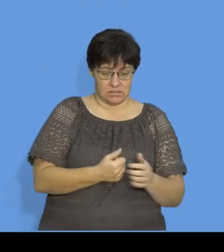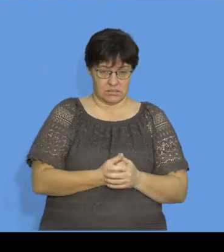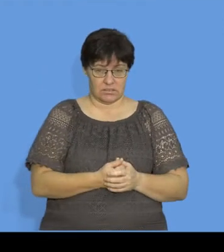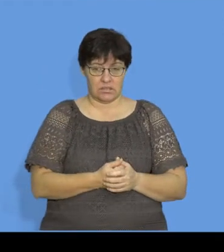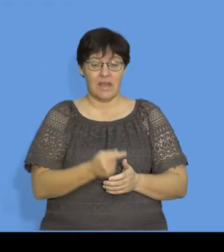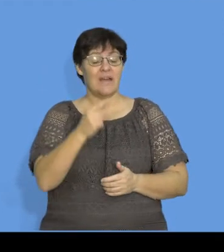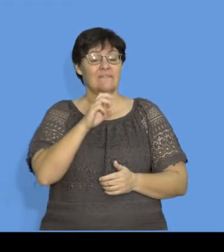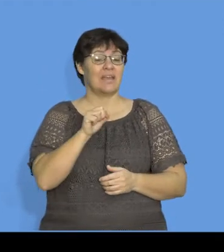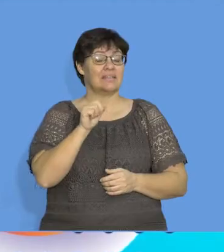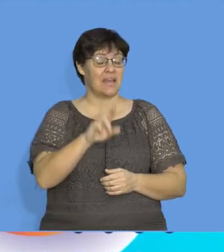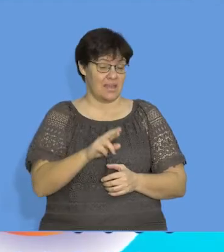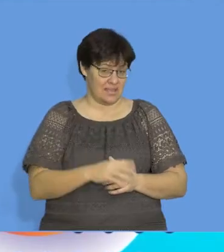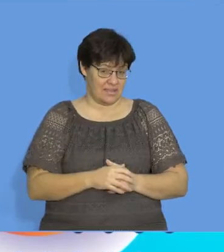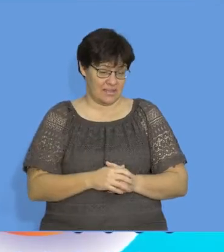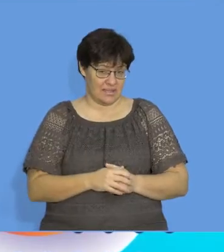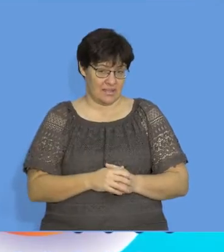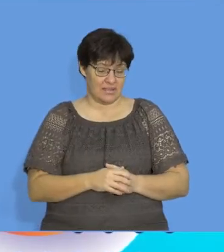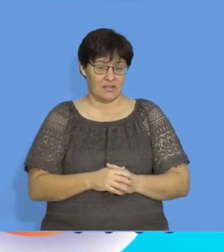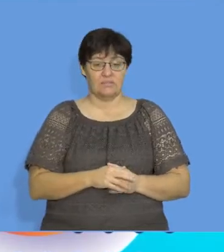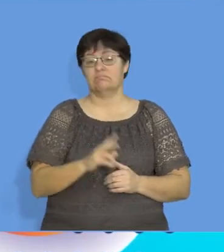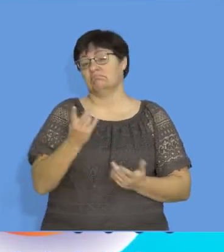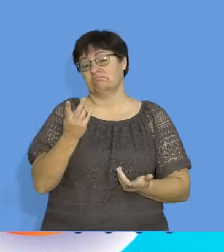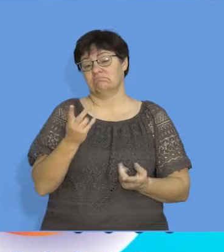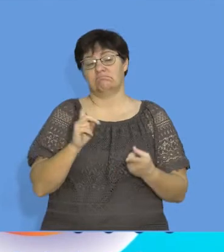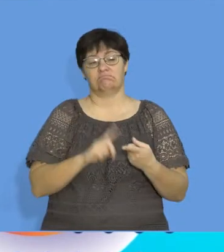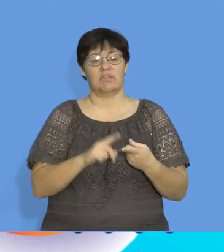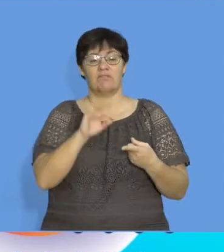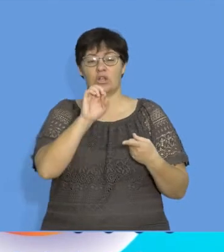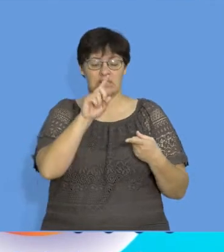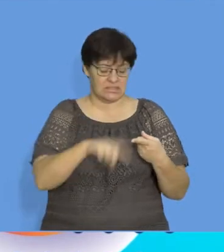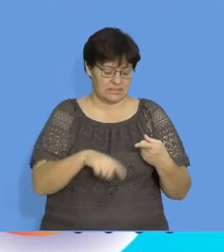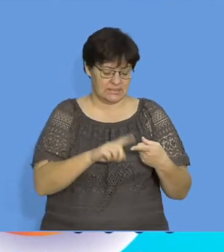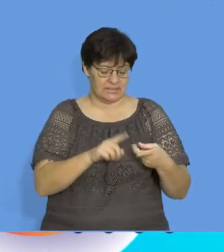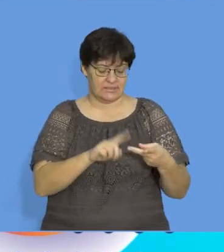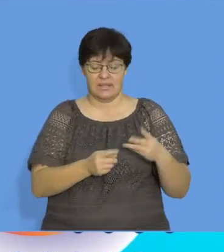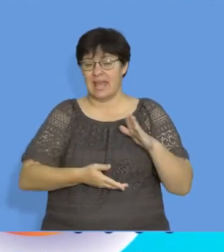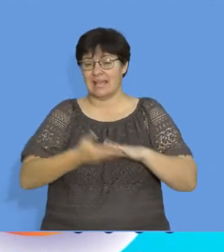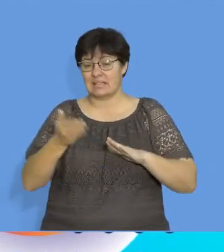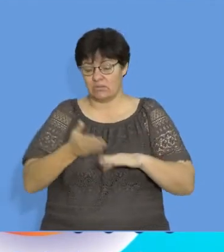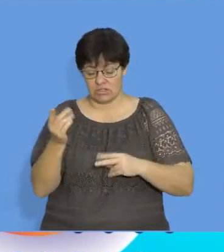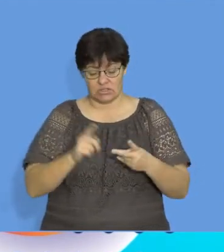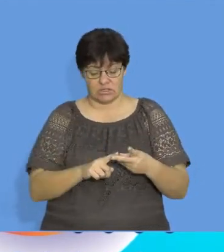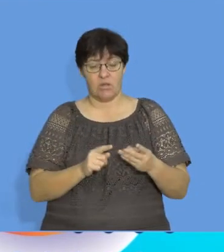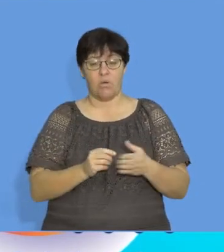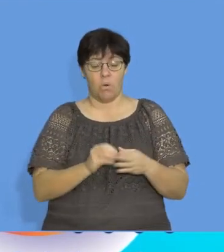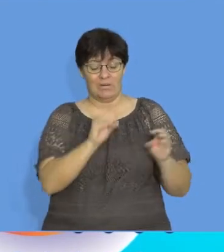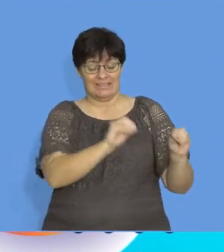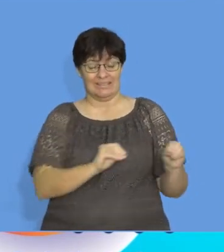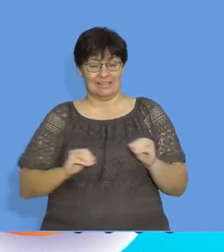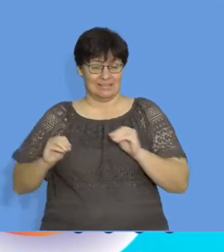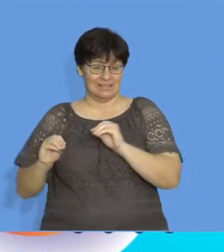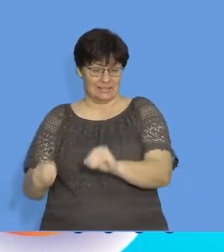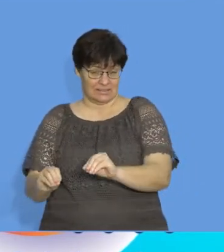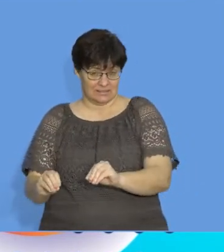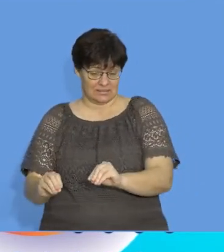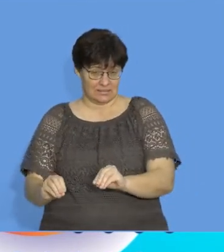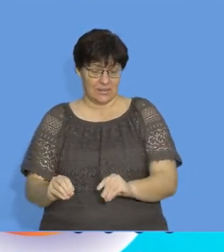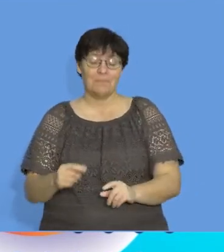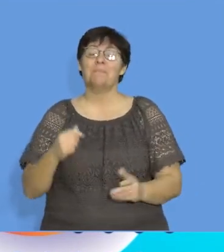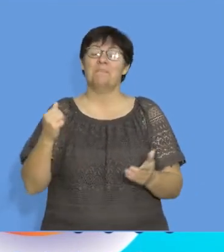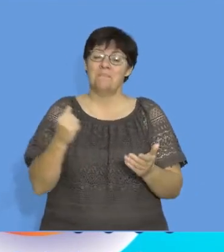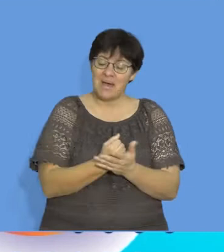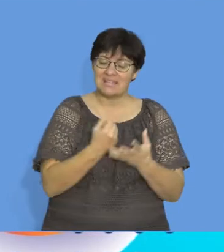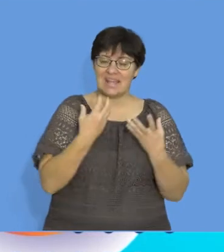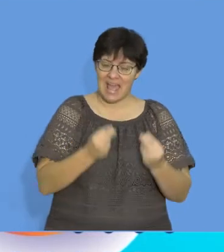calculated a vector, in other words, velocity, acceleration, or displacement, I